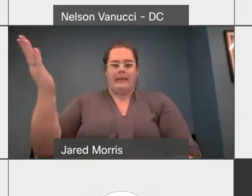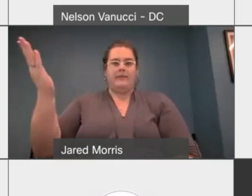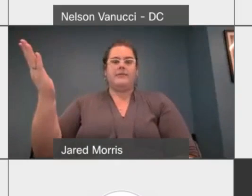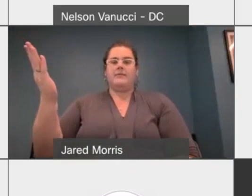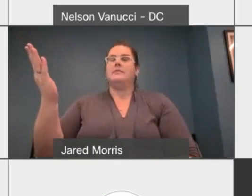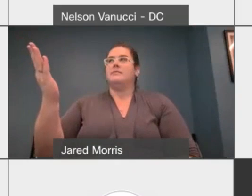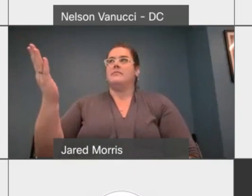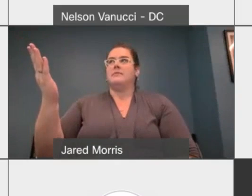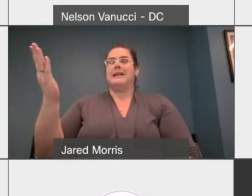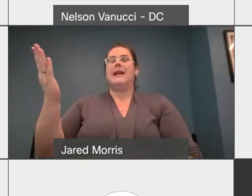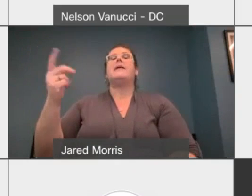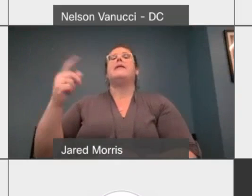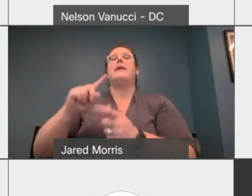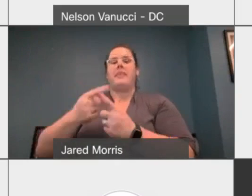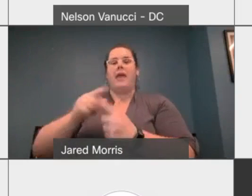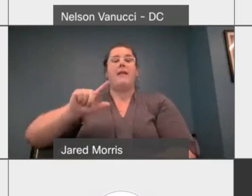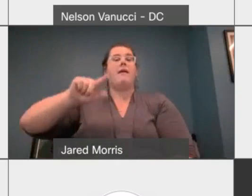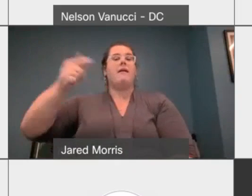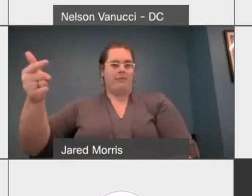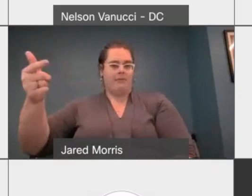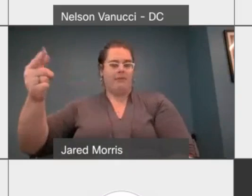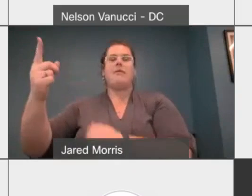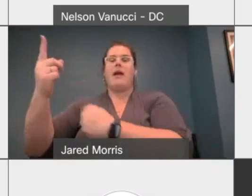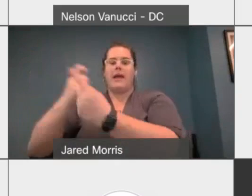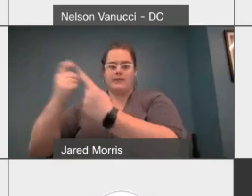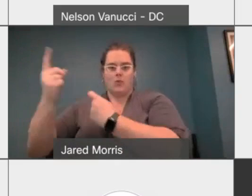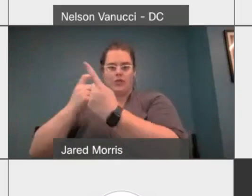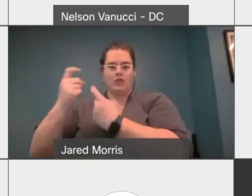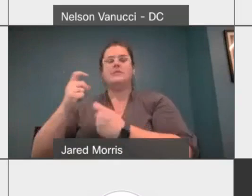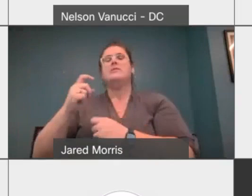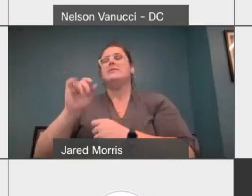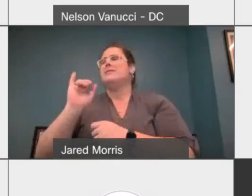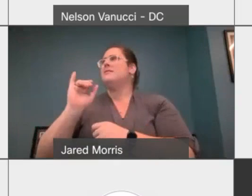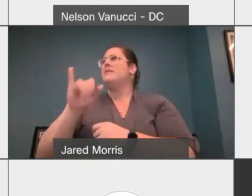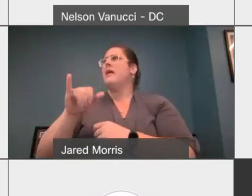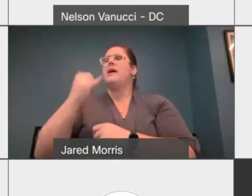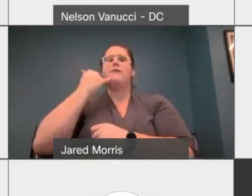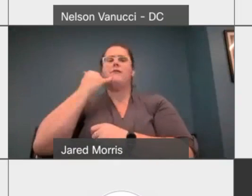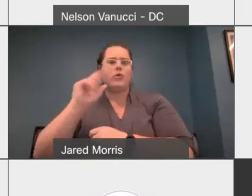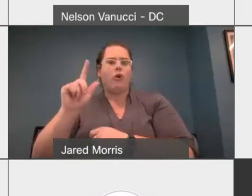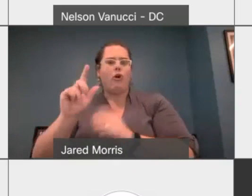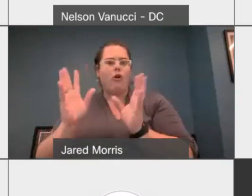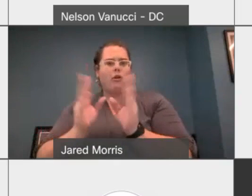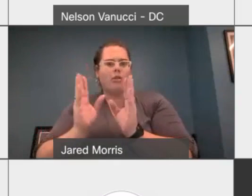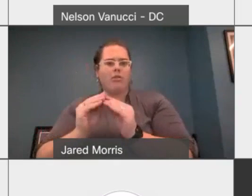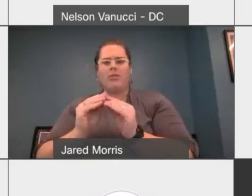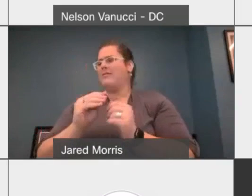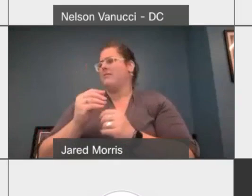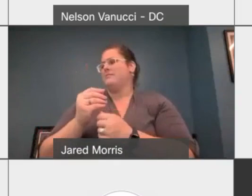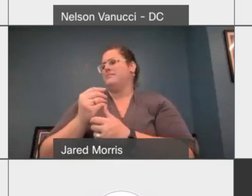questions, and in that call, which was Friday before last, we were very much encouraged